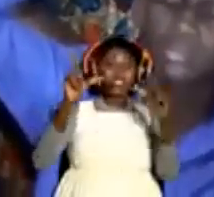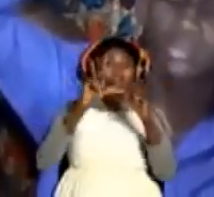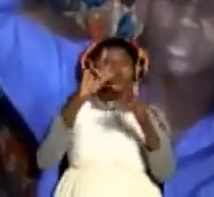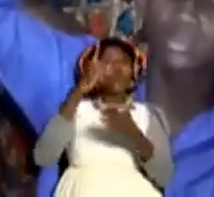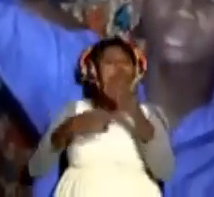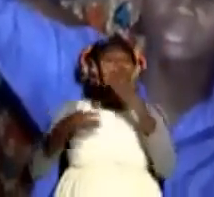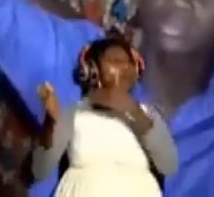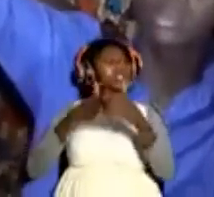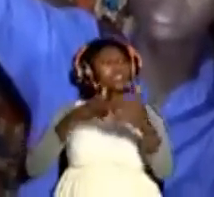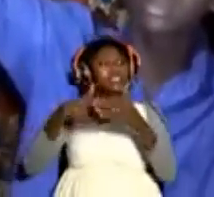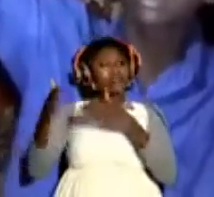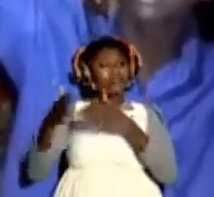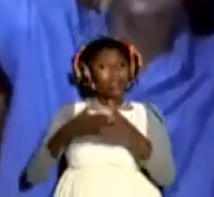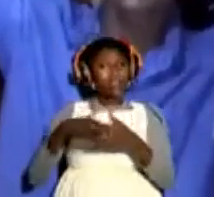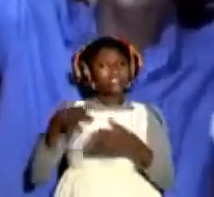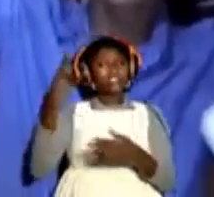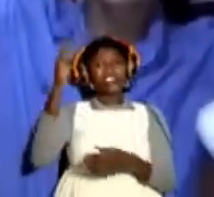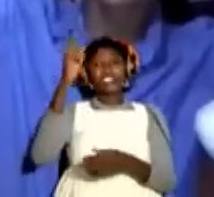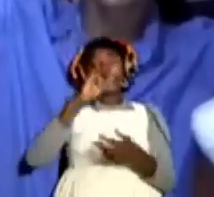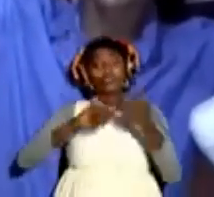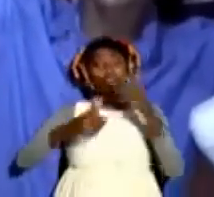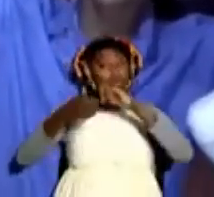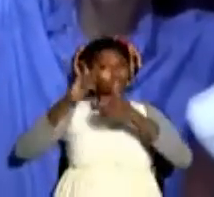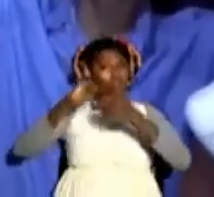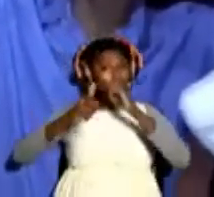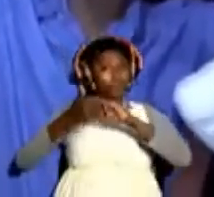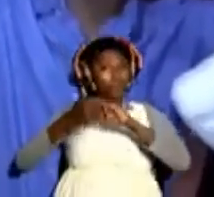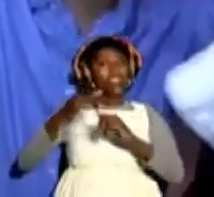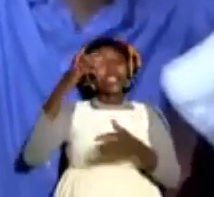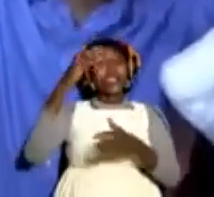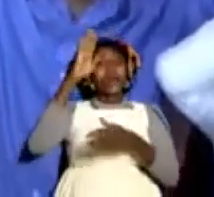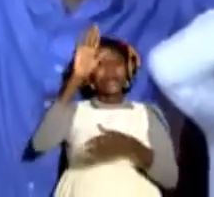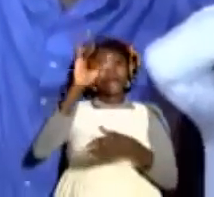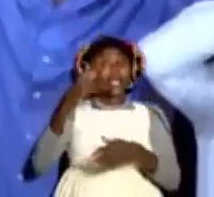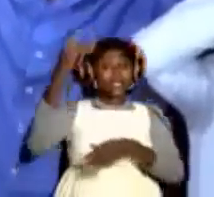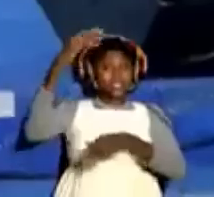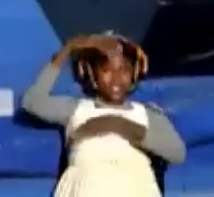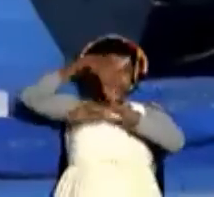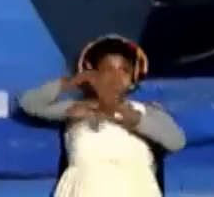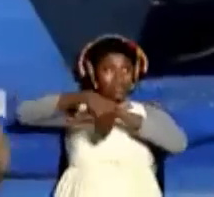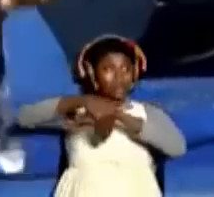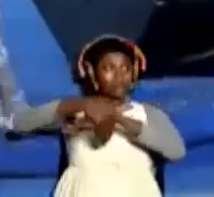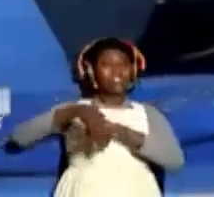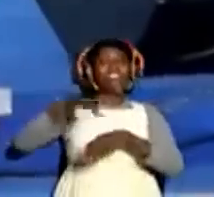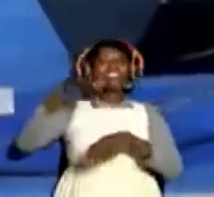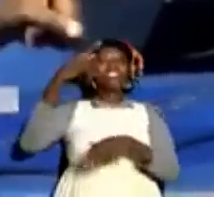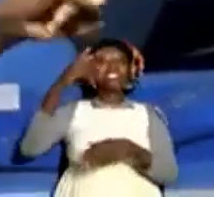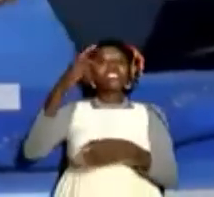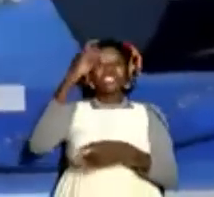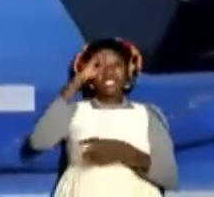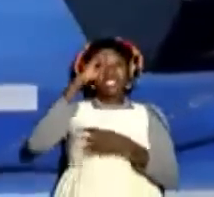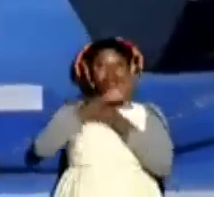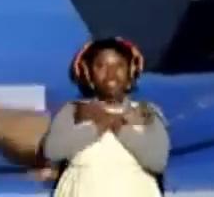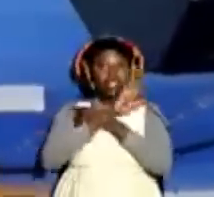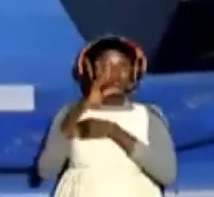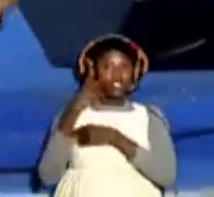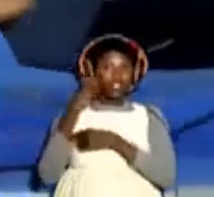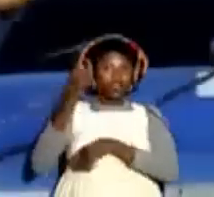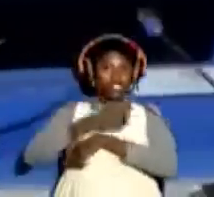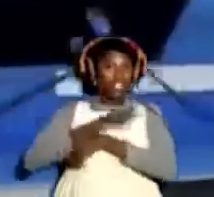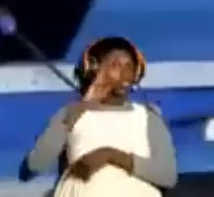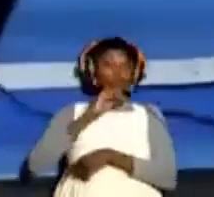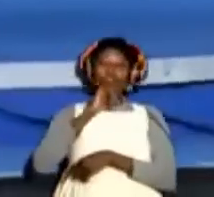Whatever was the trouble, by this night, the Egyptian you see today, you see them no